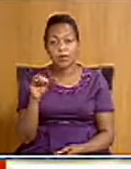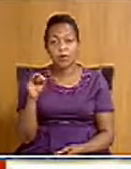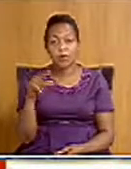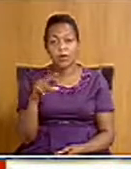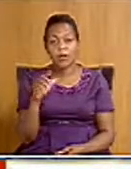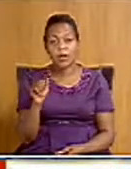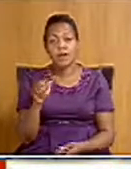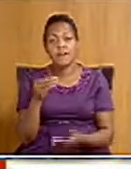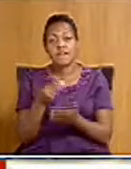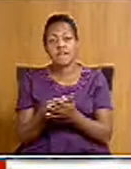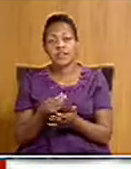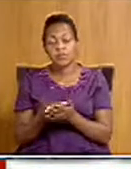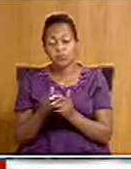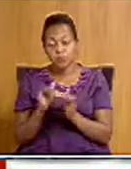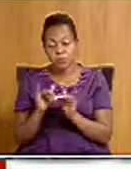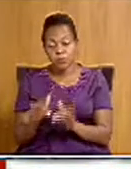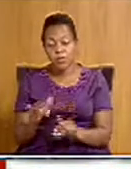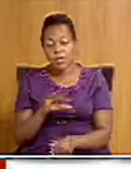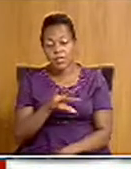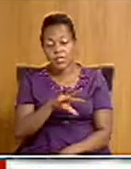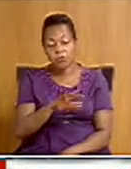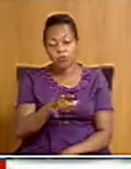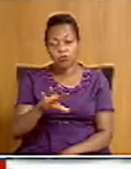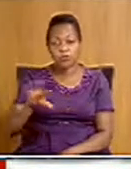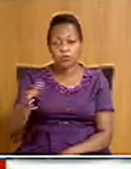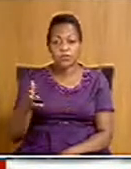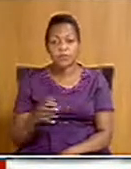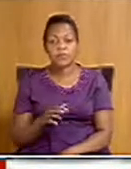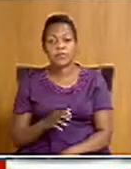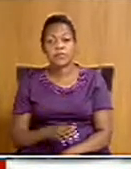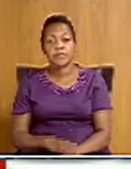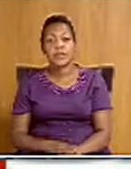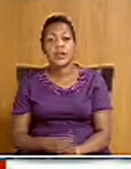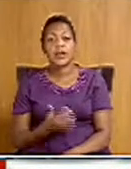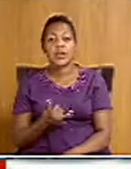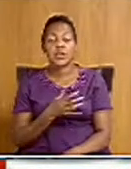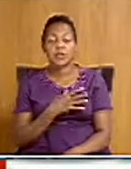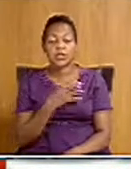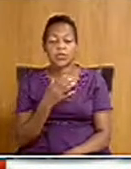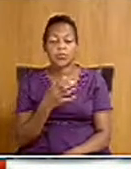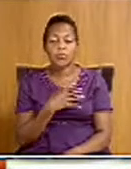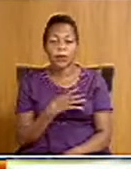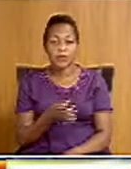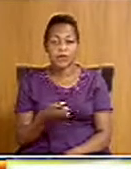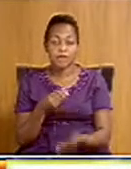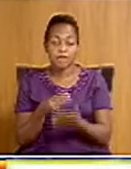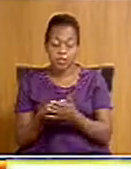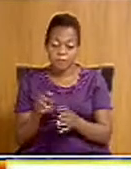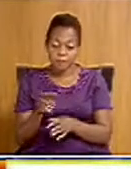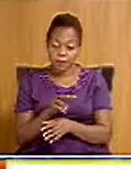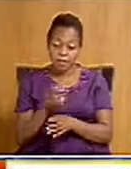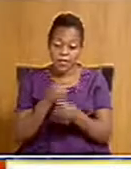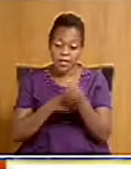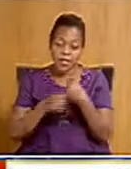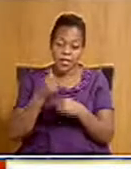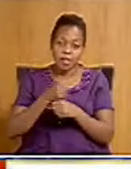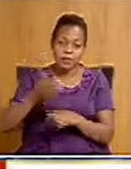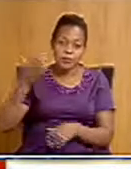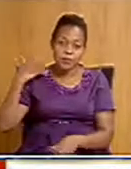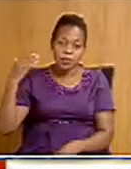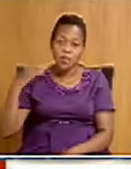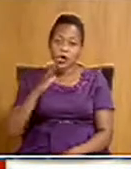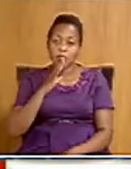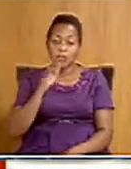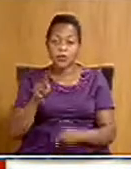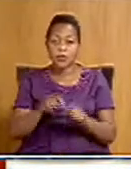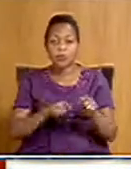funds that will remain at the constituency. The wealth funds, unlike in the past, will be